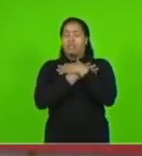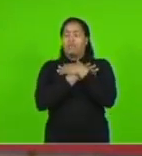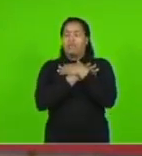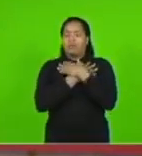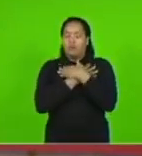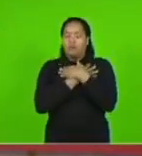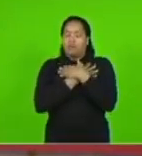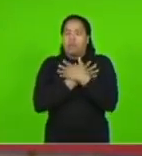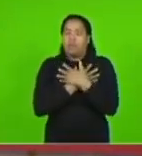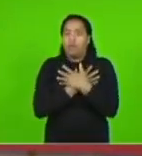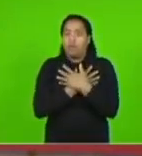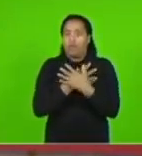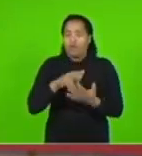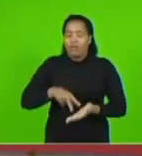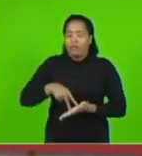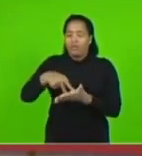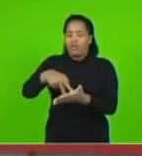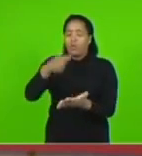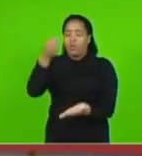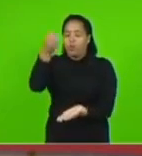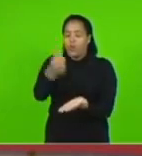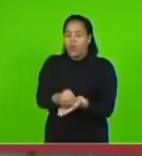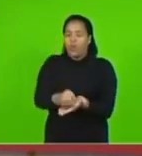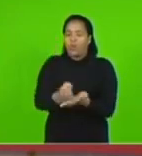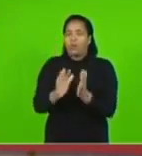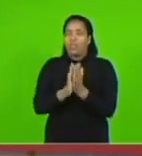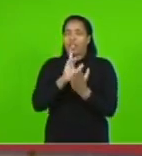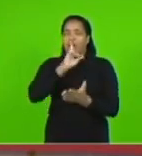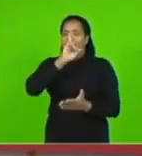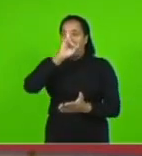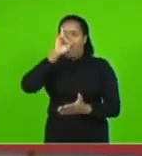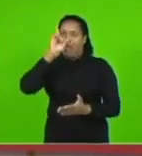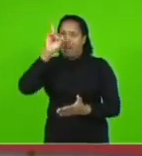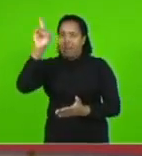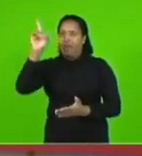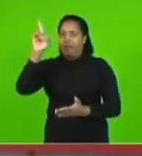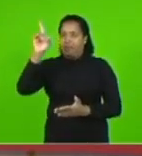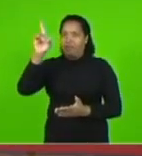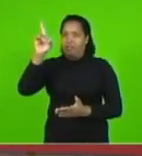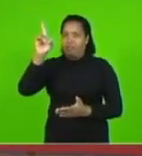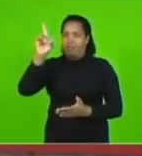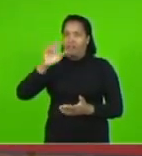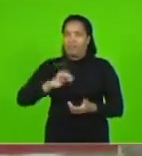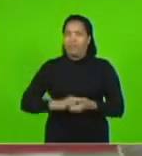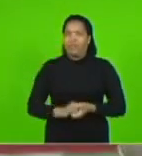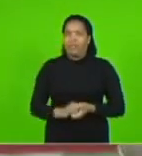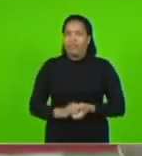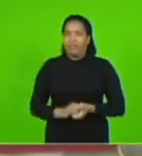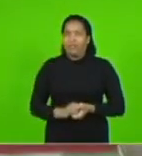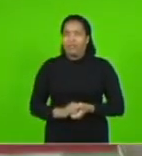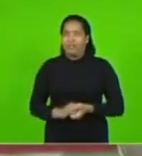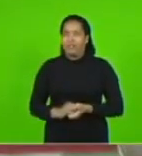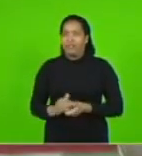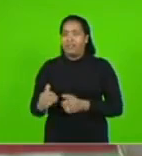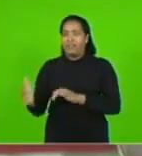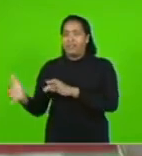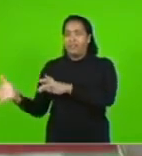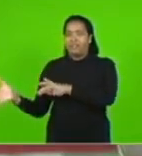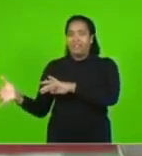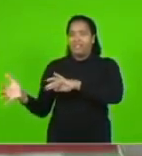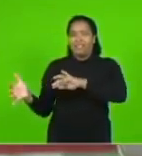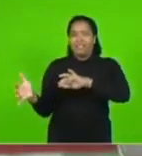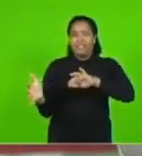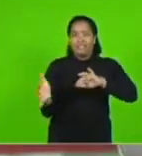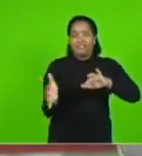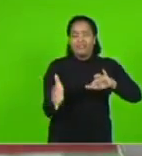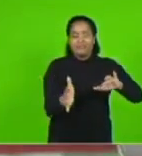So everything that brings us sin and everything that is going to bring us corruption is going to die. When we